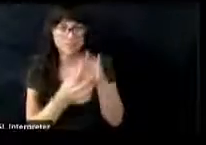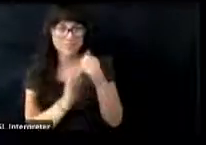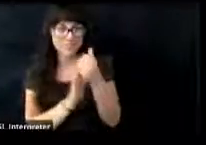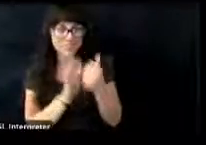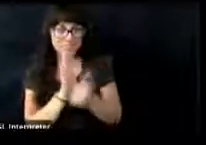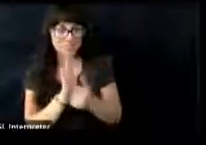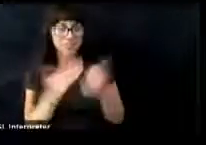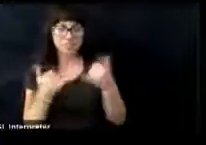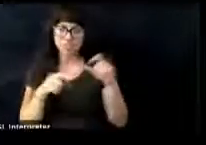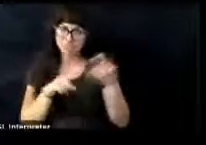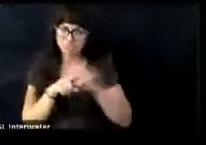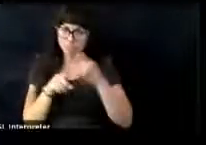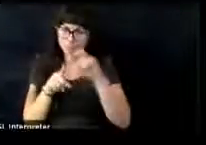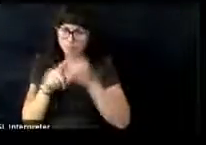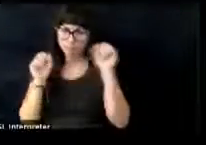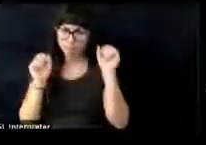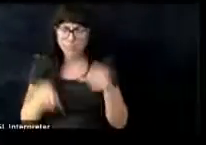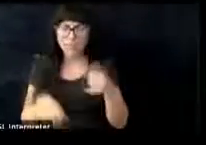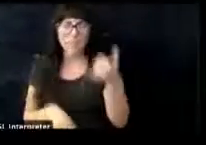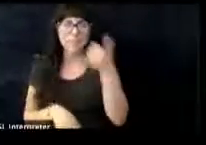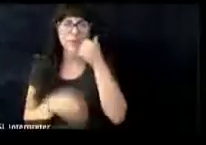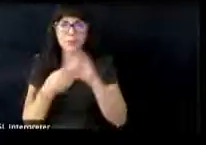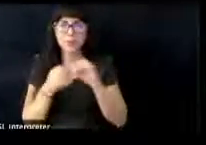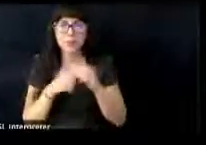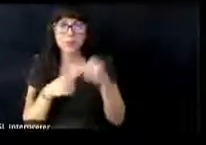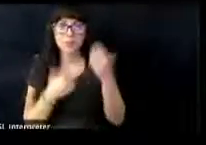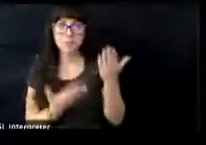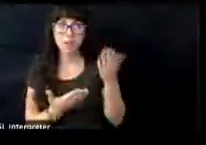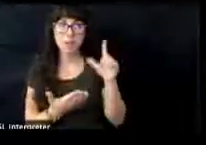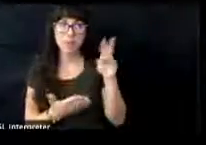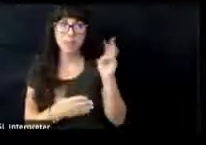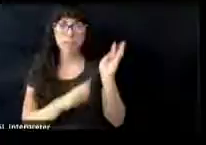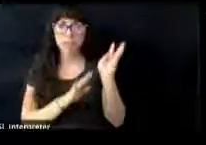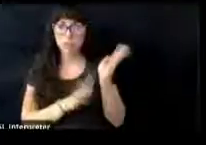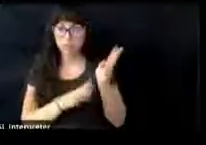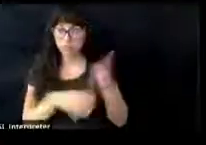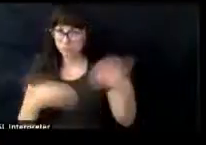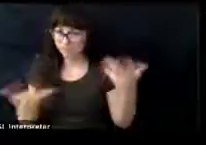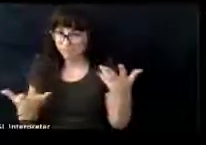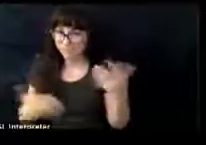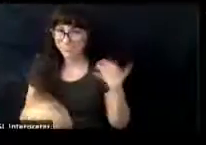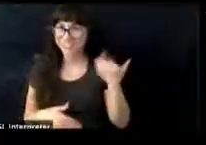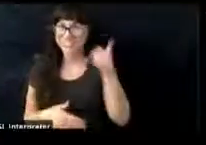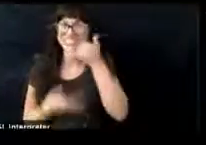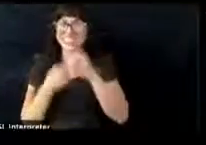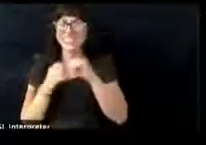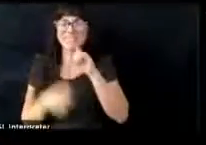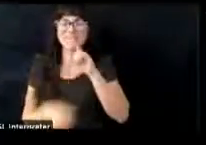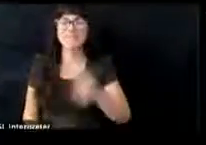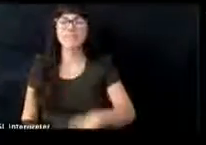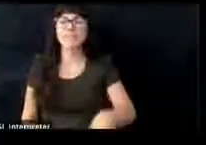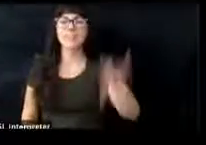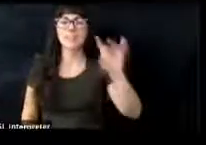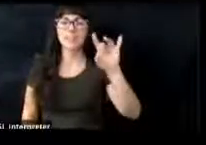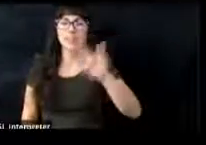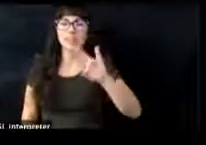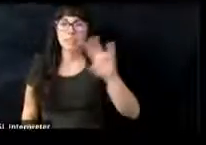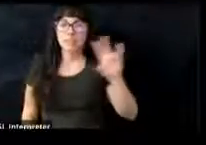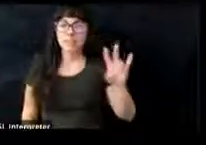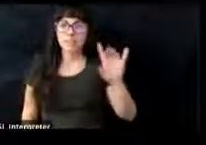time. To call in, dial the telephone number provided on the live stream feed. It is